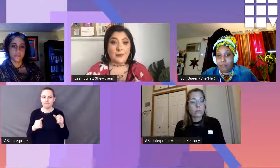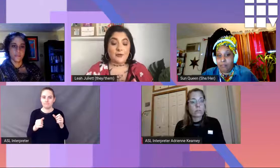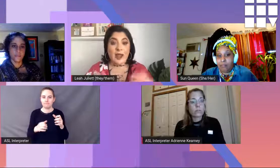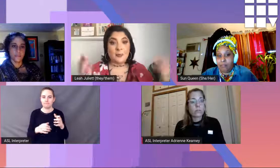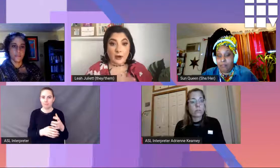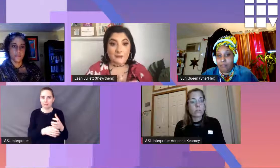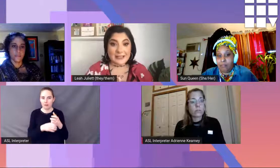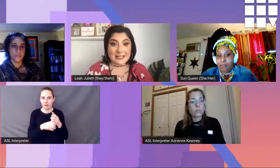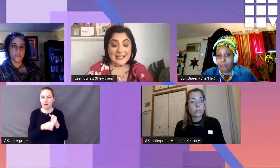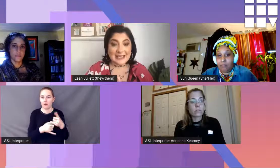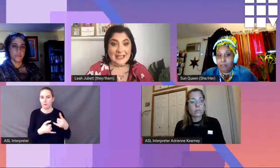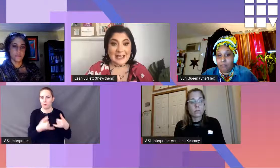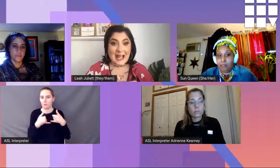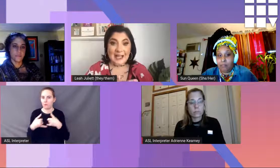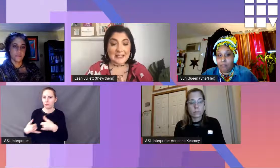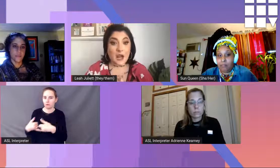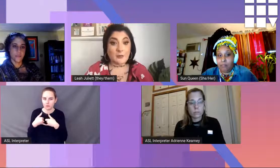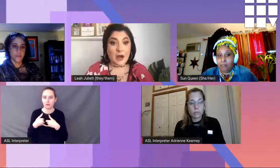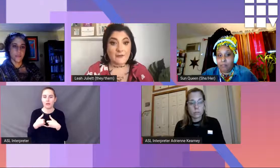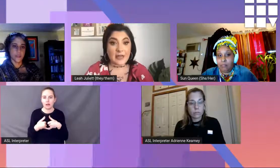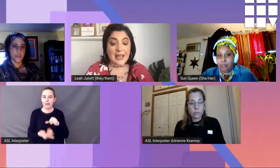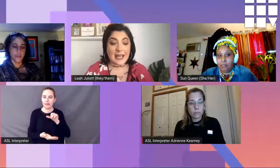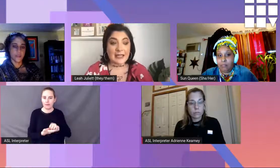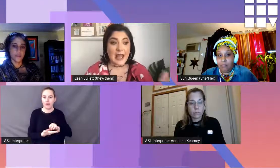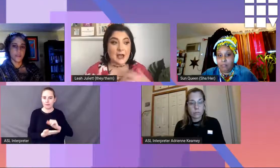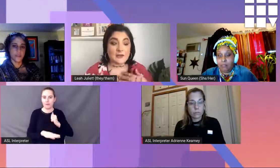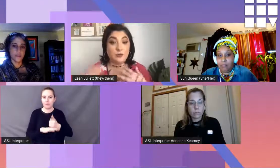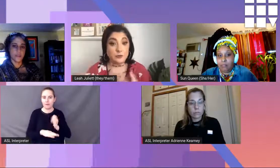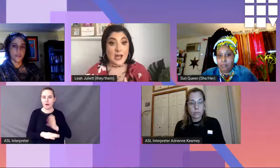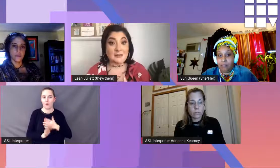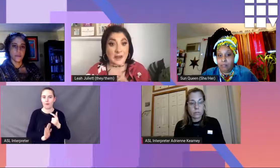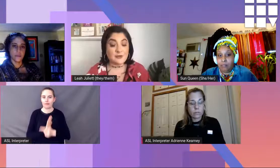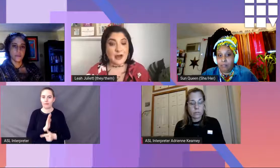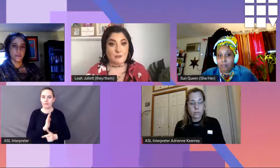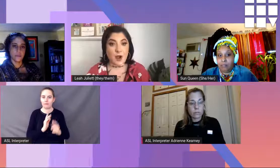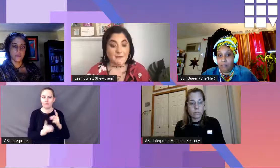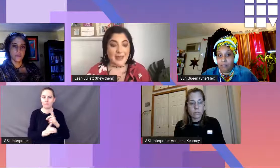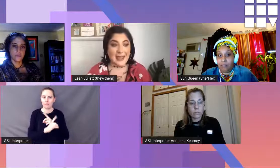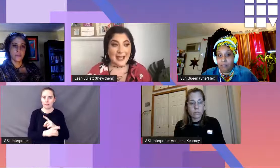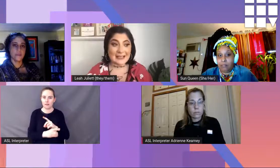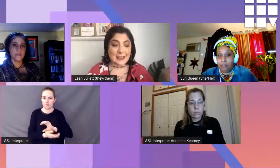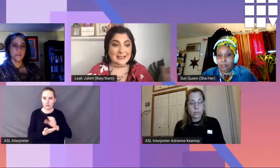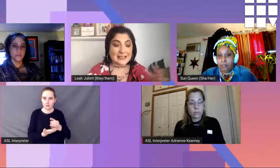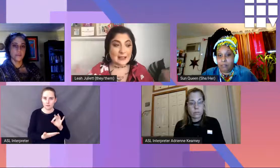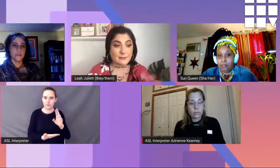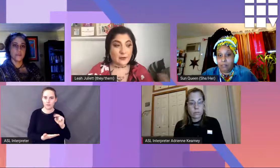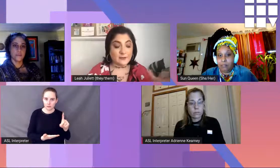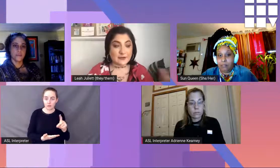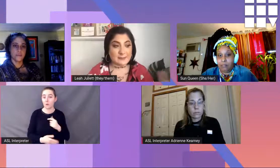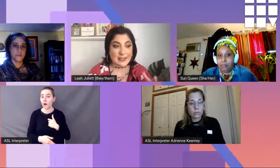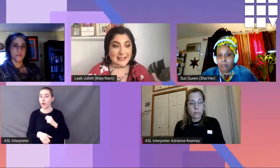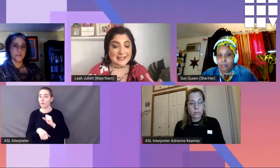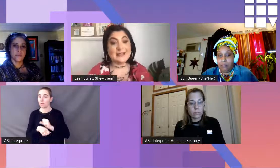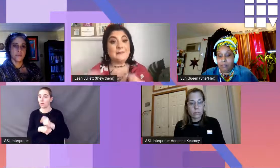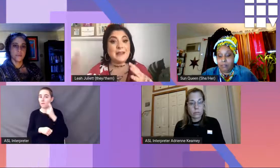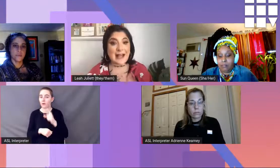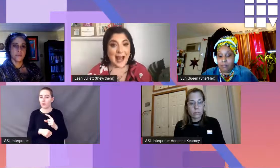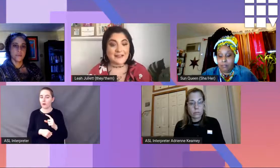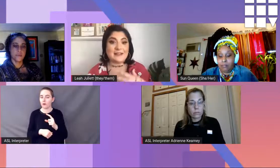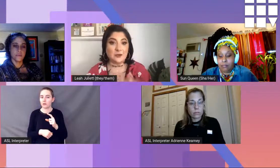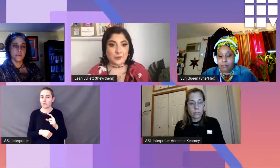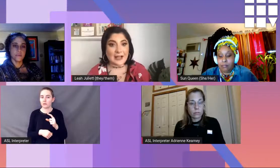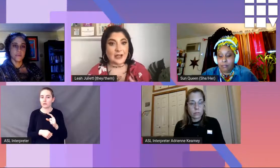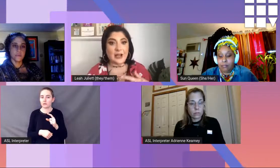existing in both. I work for TCC as a nonprofit, and I also run my own nonprofit, and existing in both of those spaces, and then being